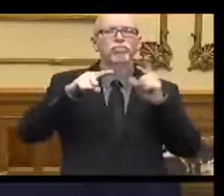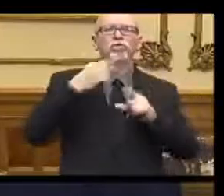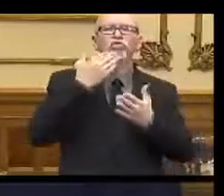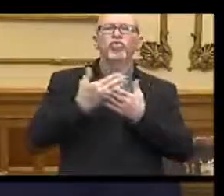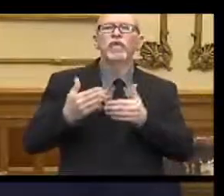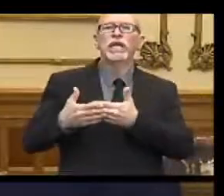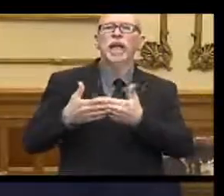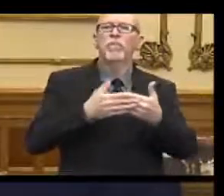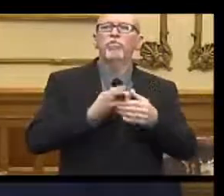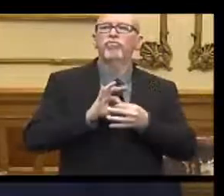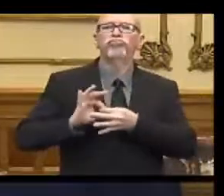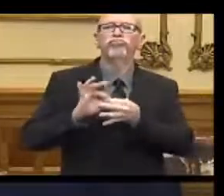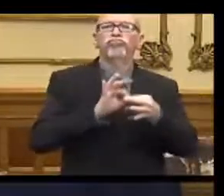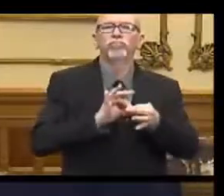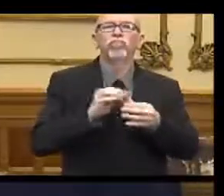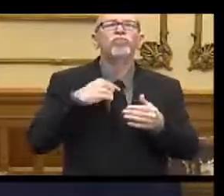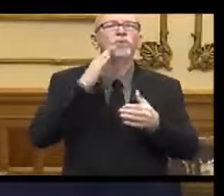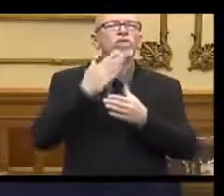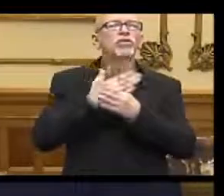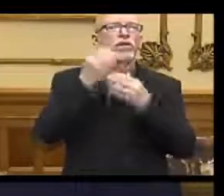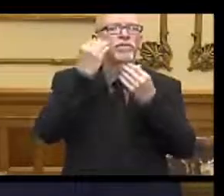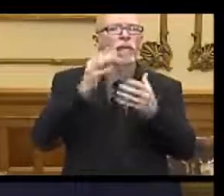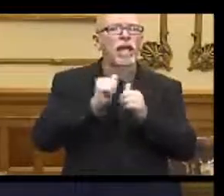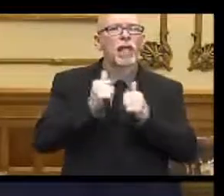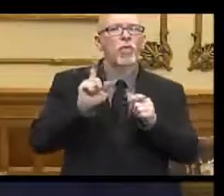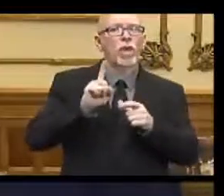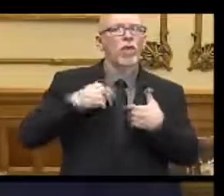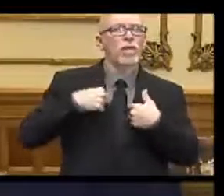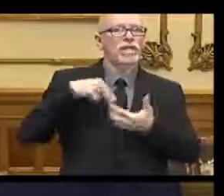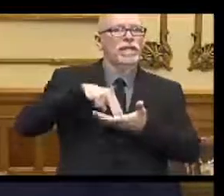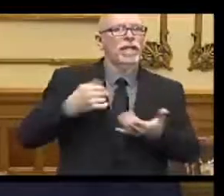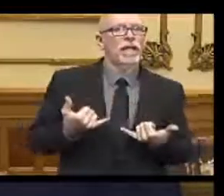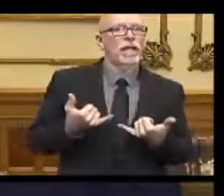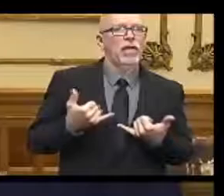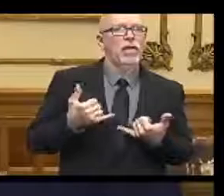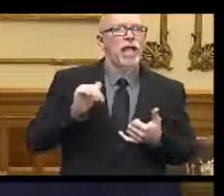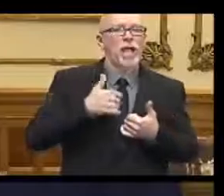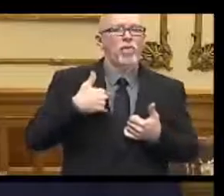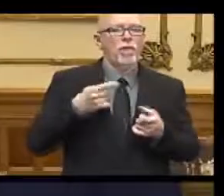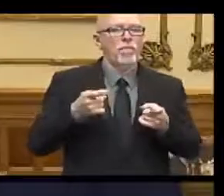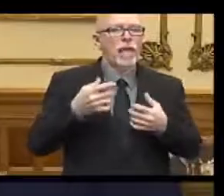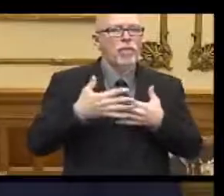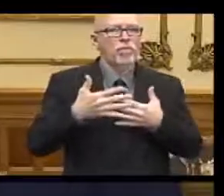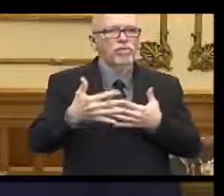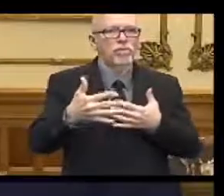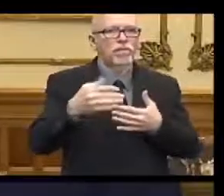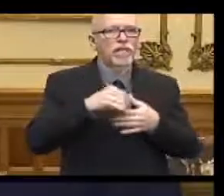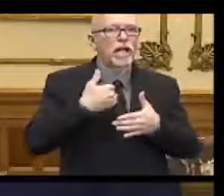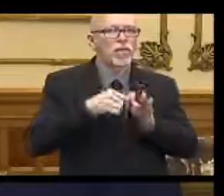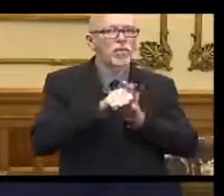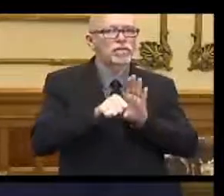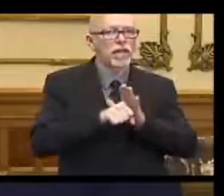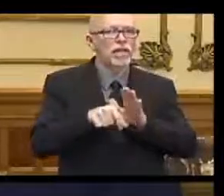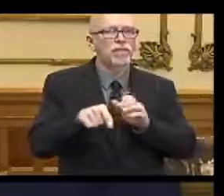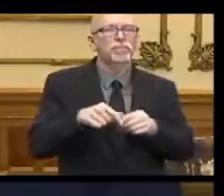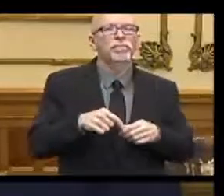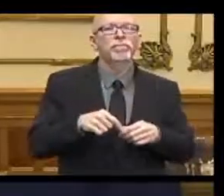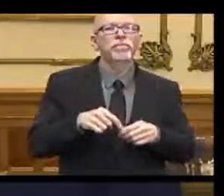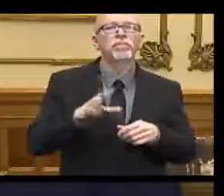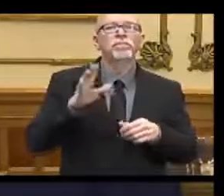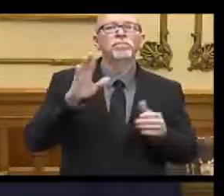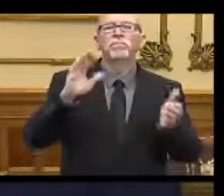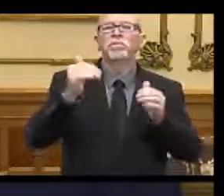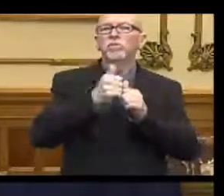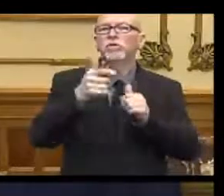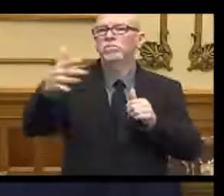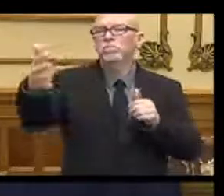to share the information about where we are and how we'll manage inside of our state and move